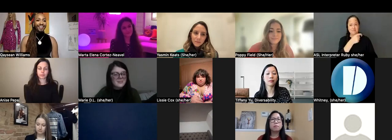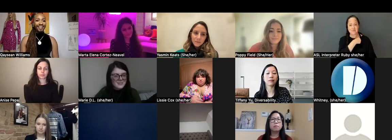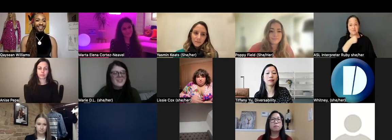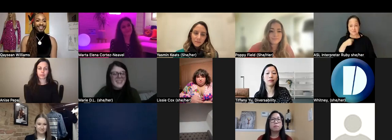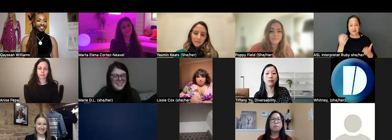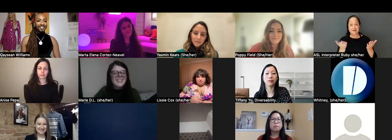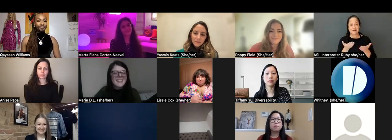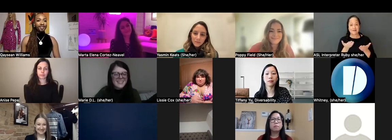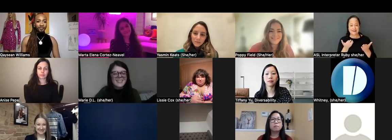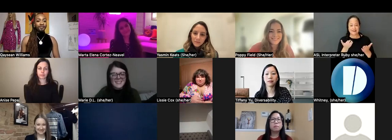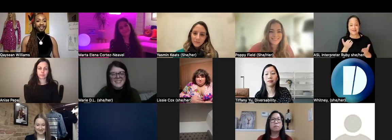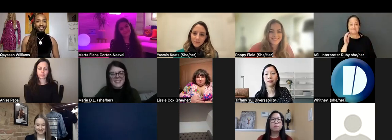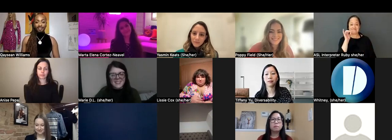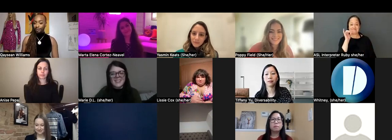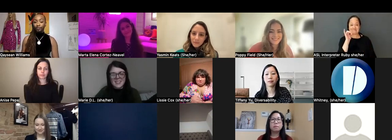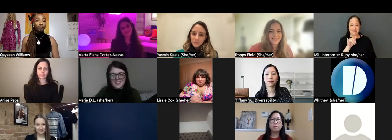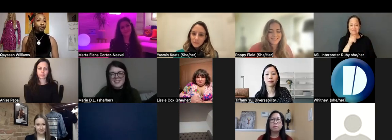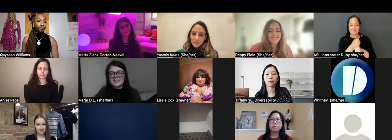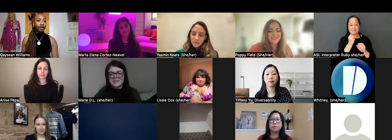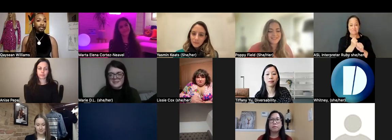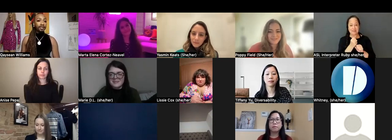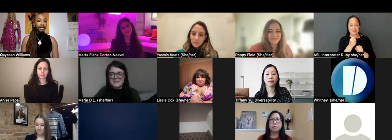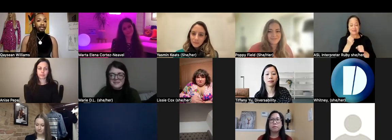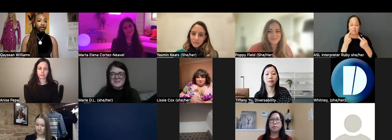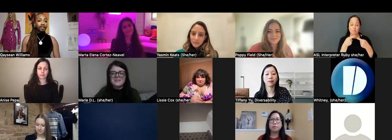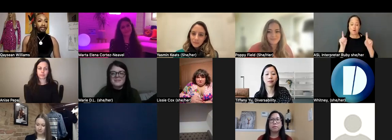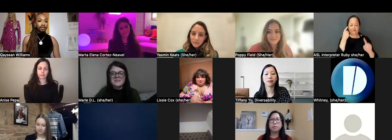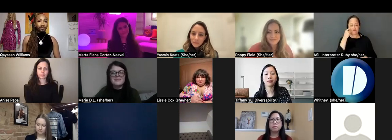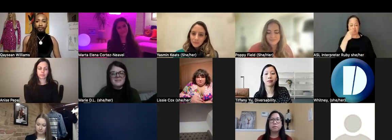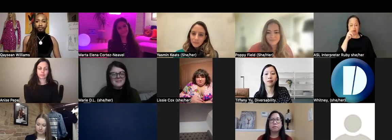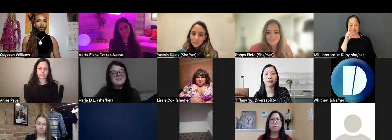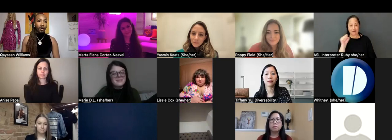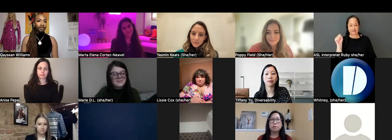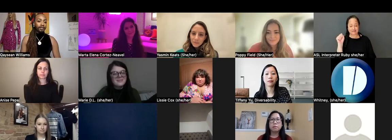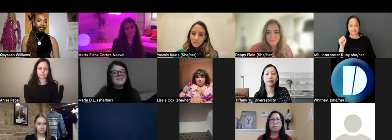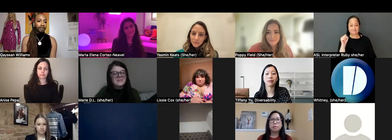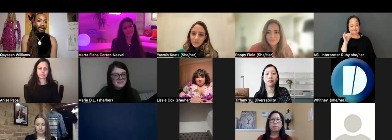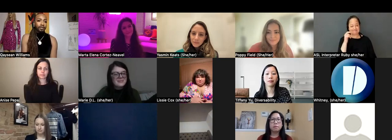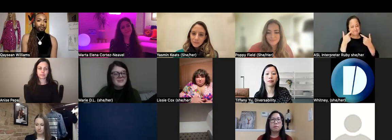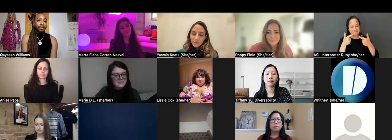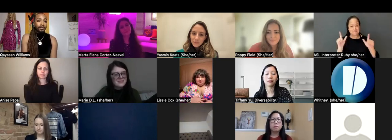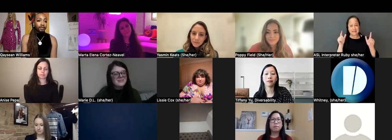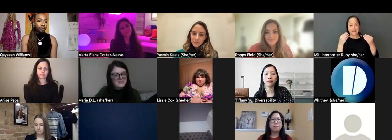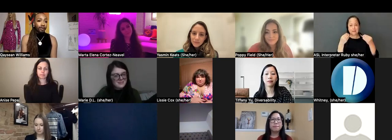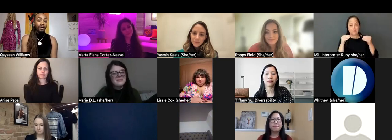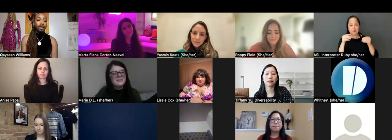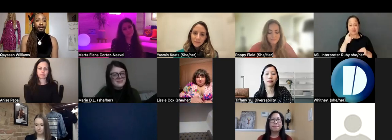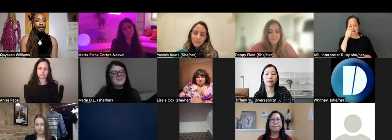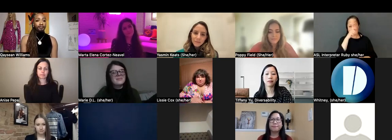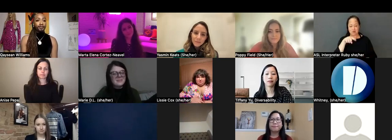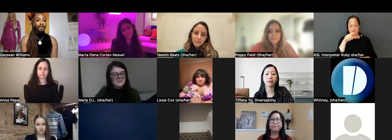here and this is what will make us, this will work for us, because that is a big market that the guys are missing as